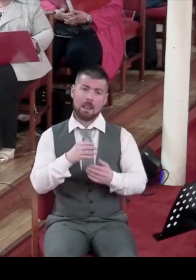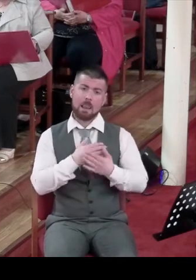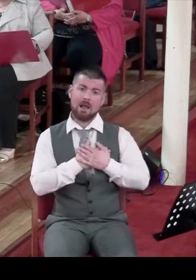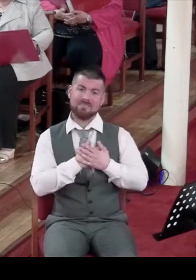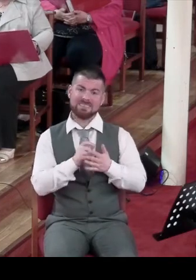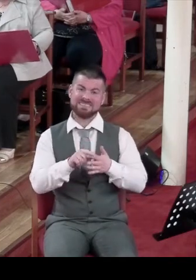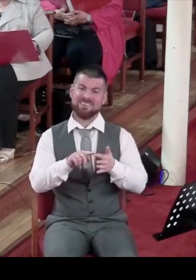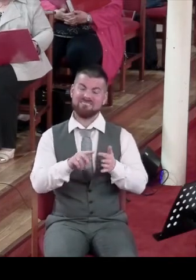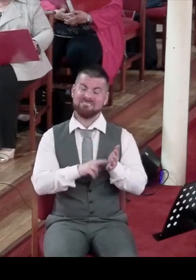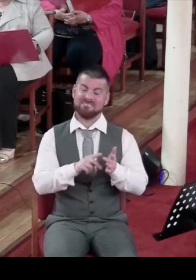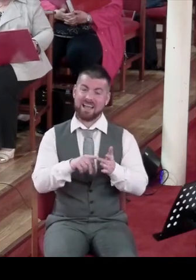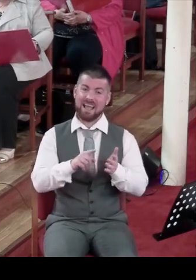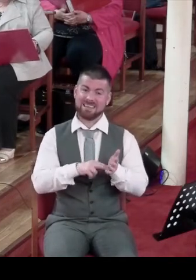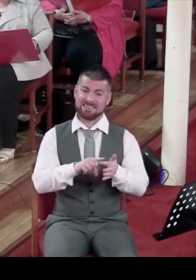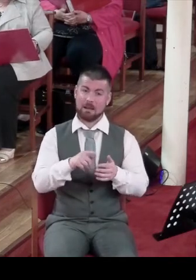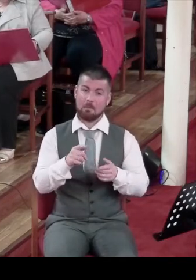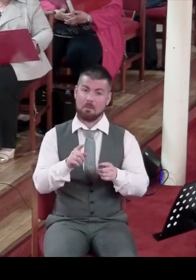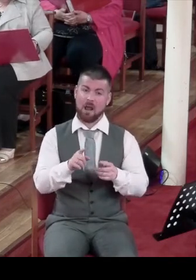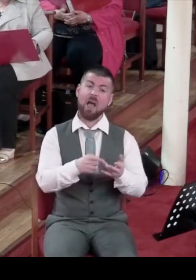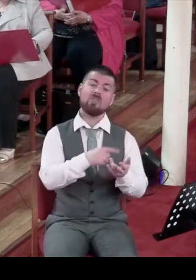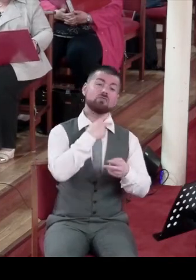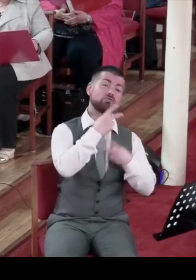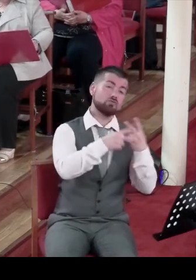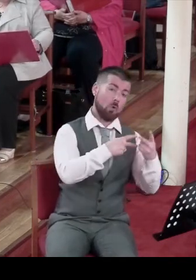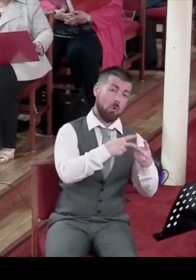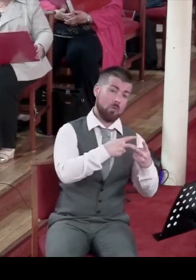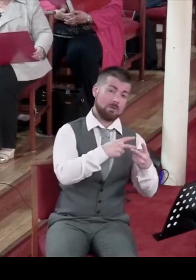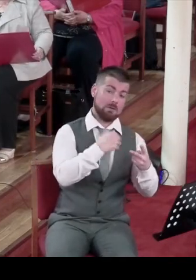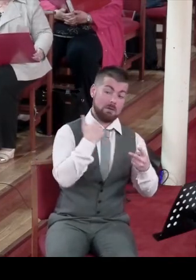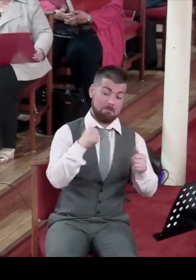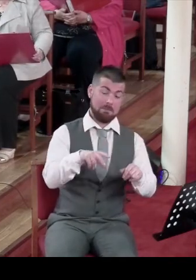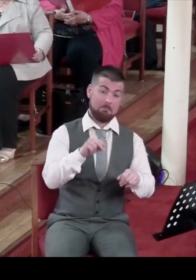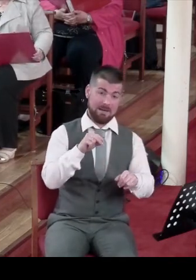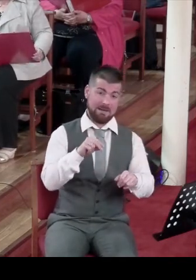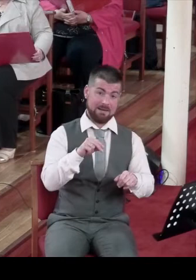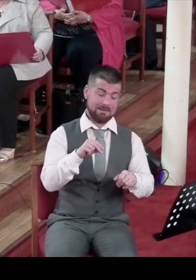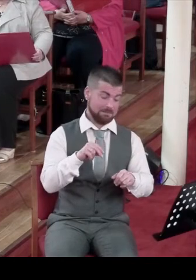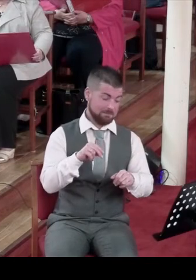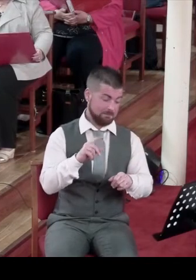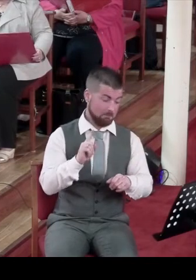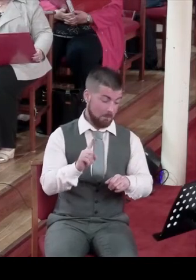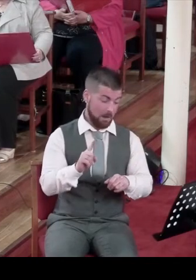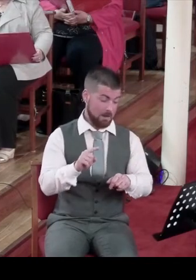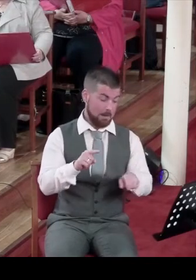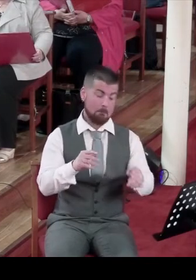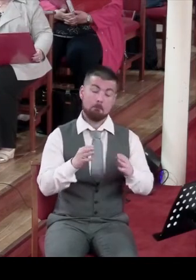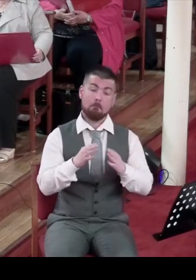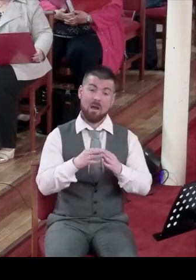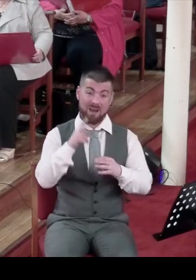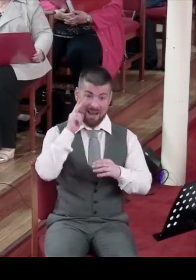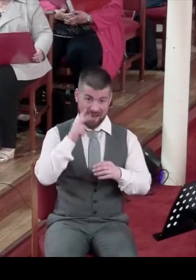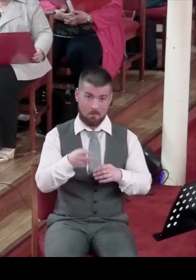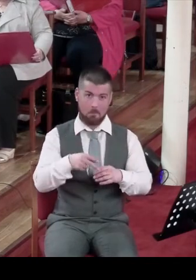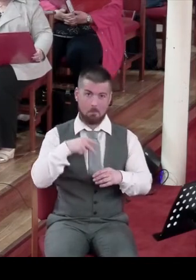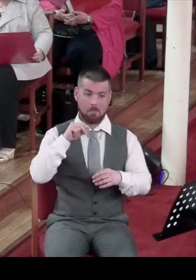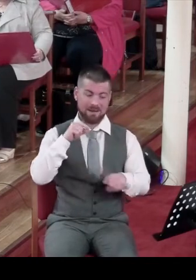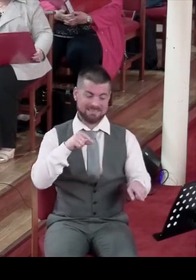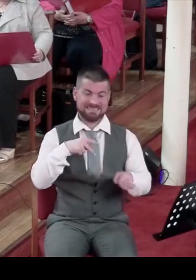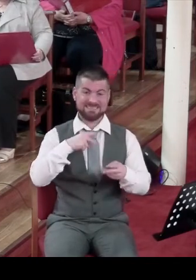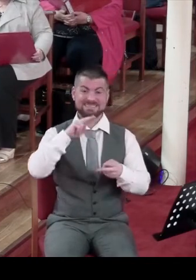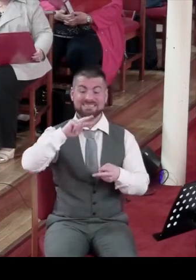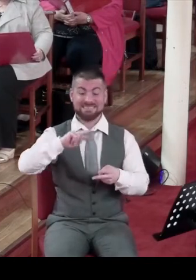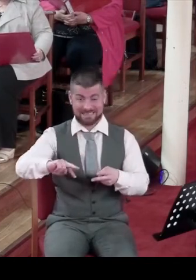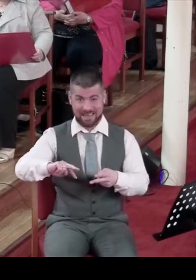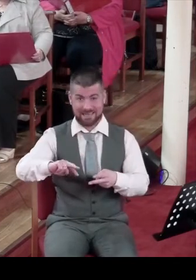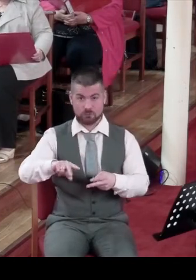Loves Excelling, but deferred to Jeanette Refford and gave that one away. But Margaret had chosen this as her second choice.